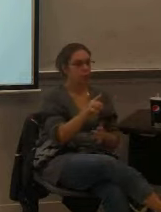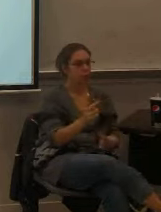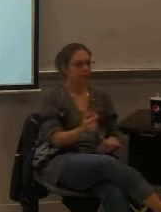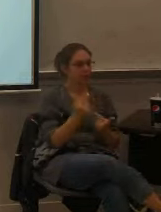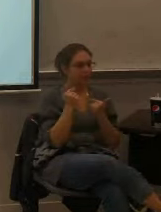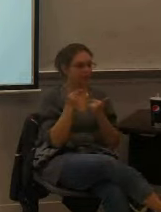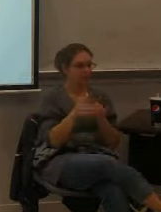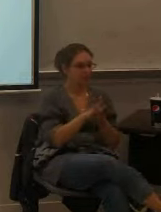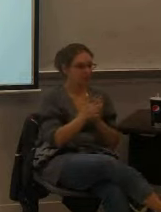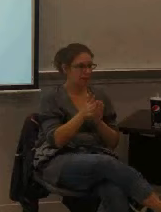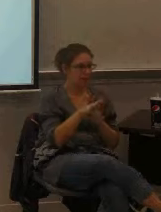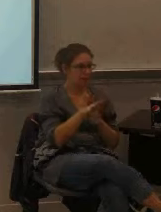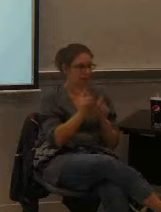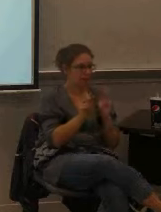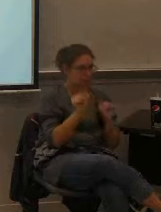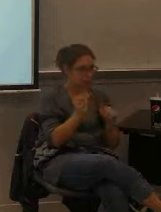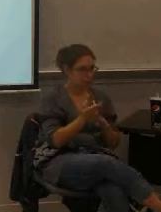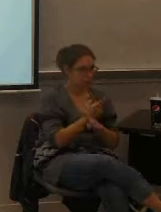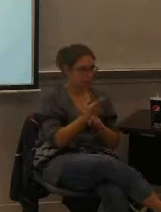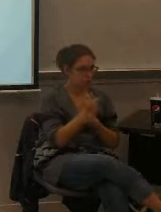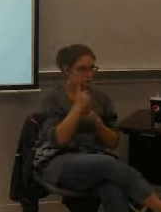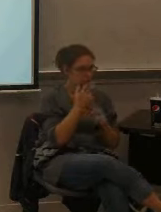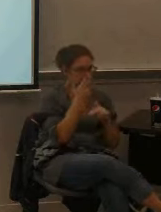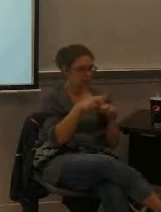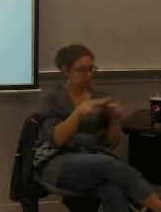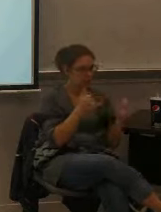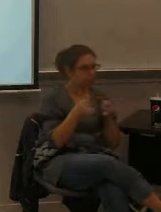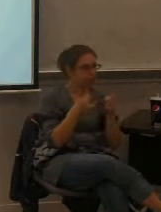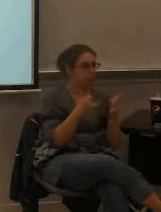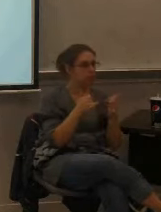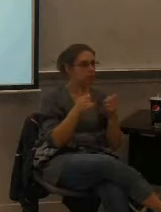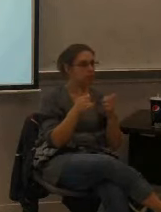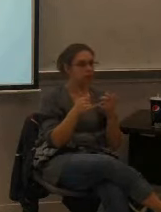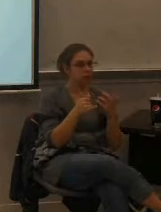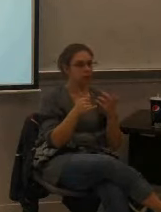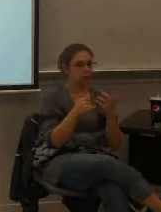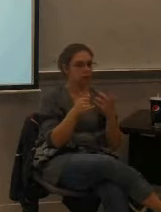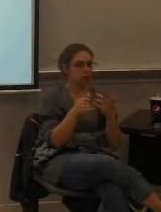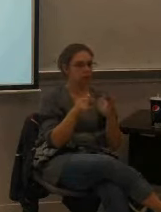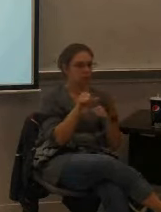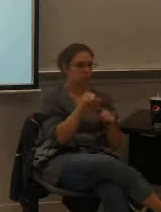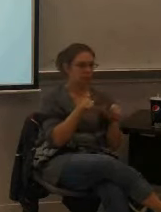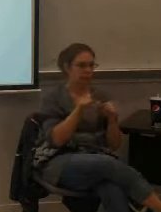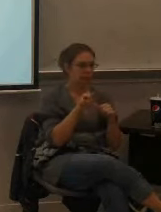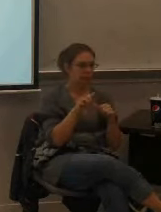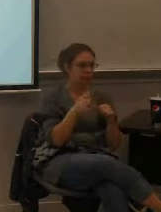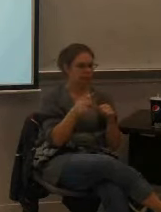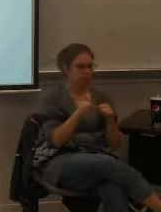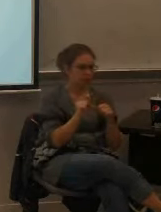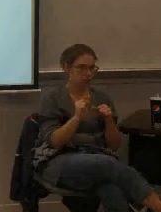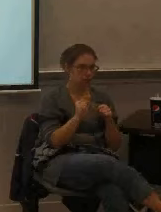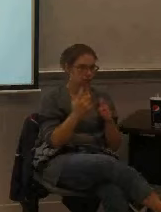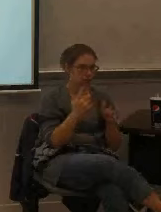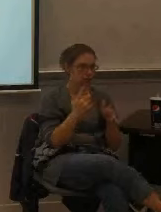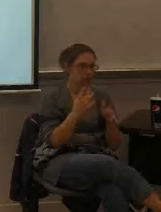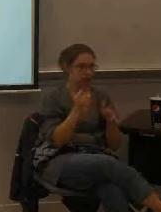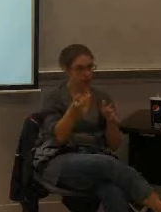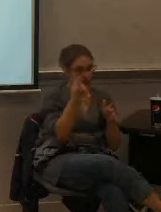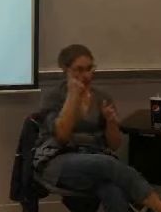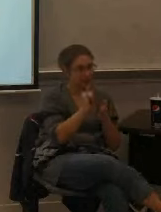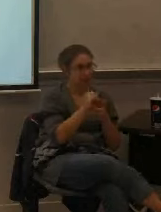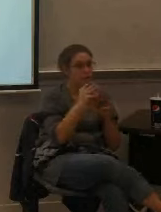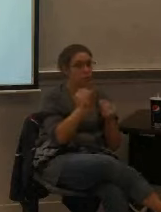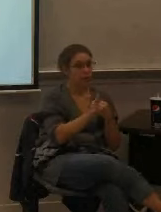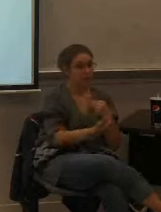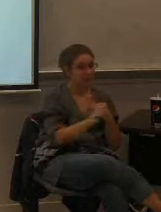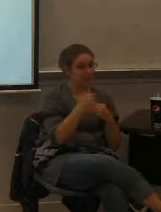become areas that people can use to recreate in anyway, or around the edges of anyway. And the realization that